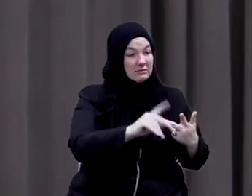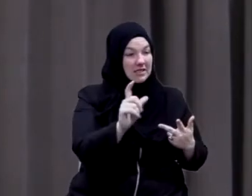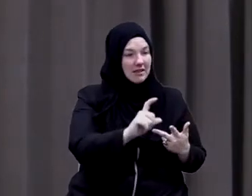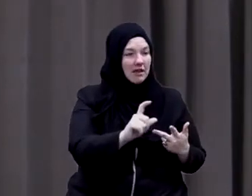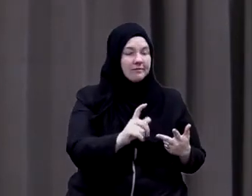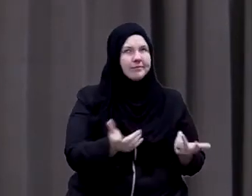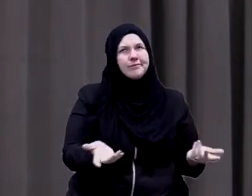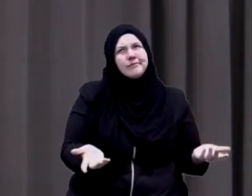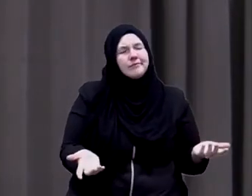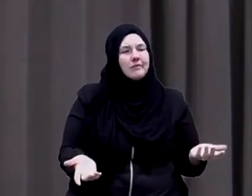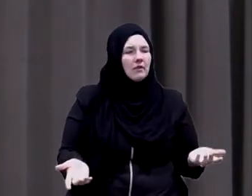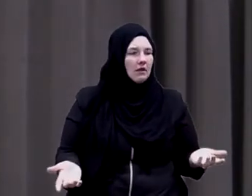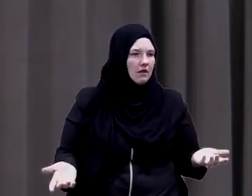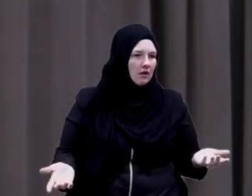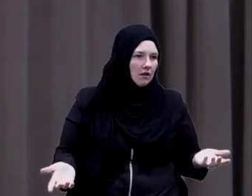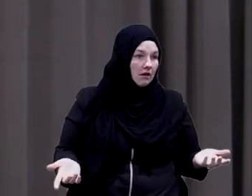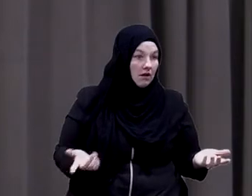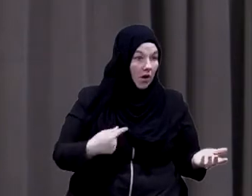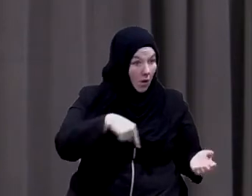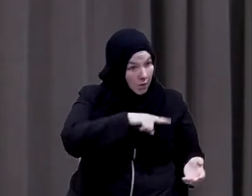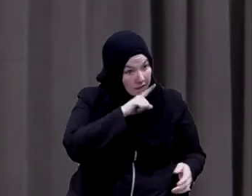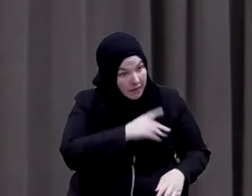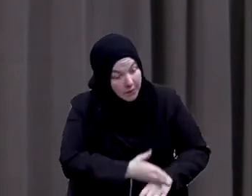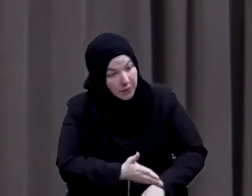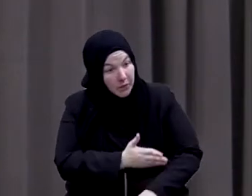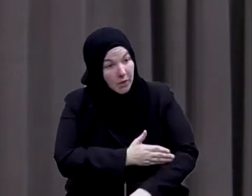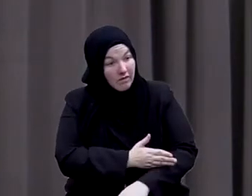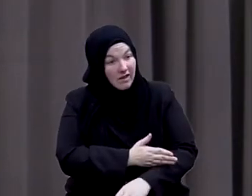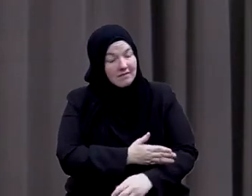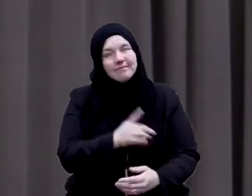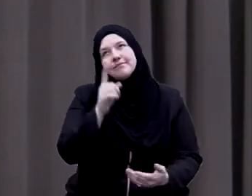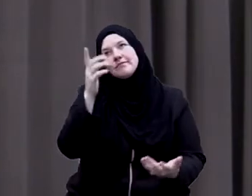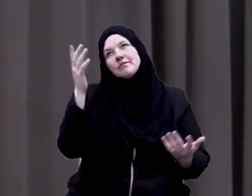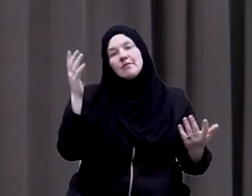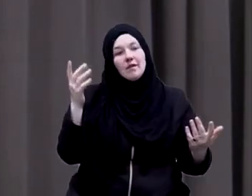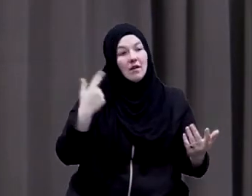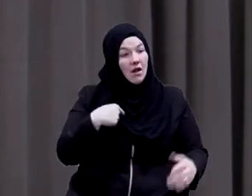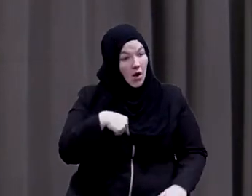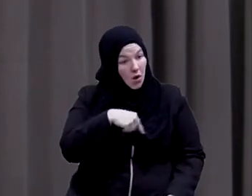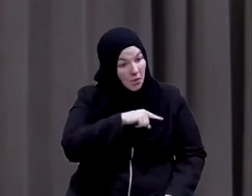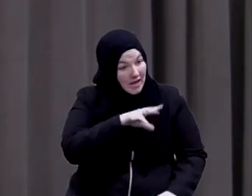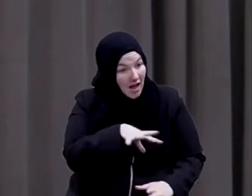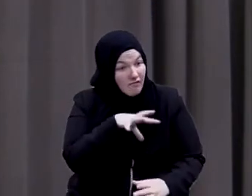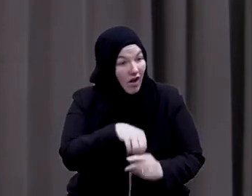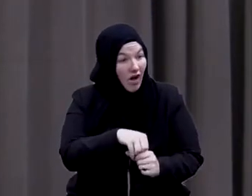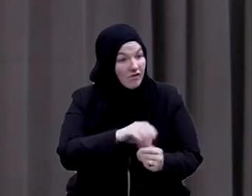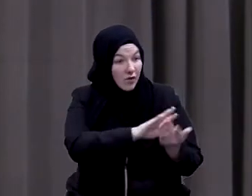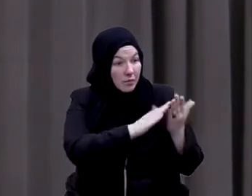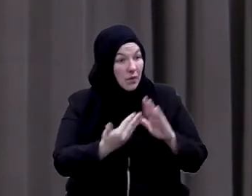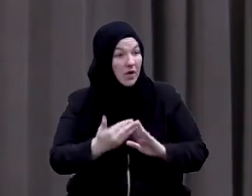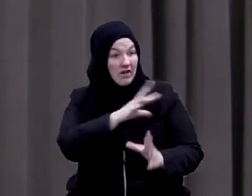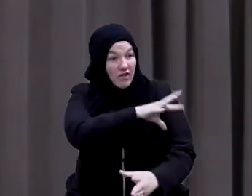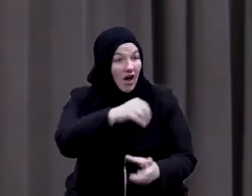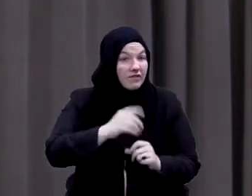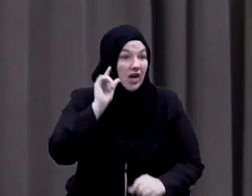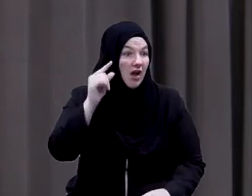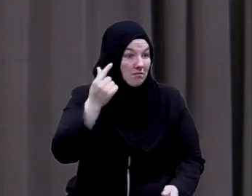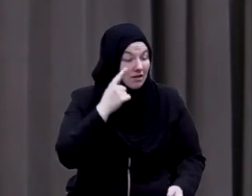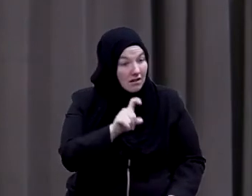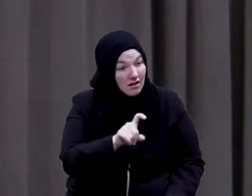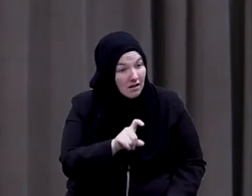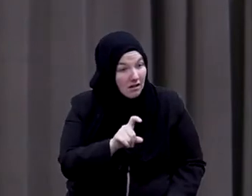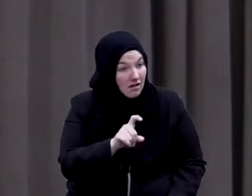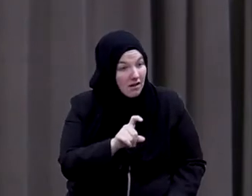is up in the air. Are we improving? God knows. Are we even engaged? God knows. Are